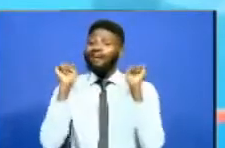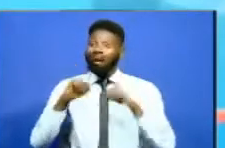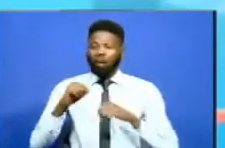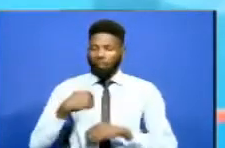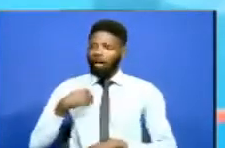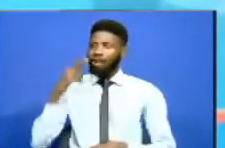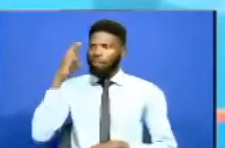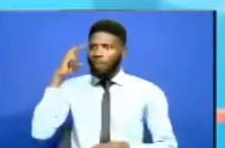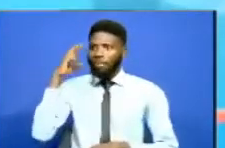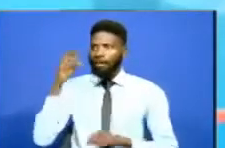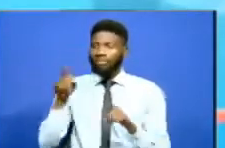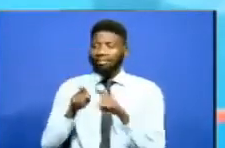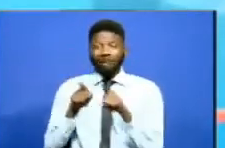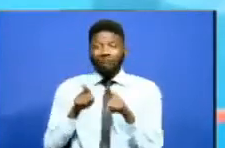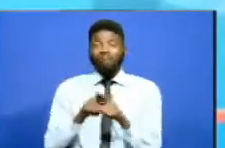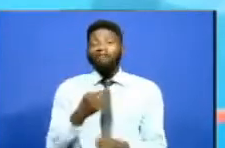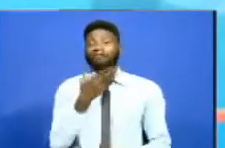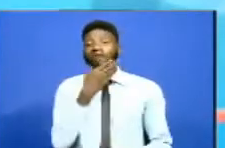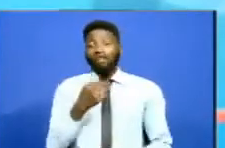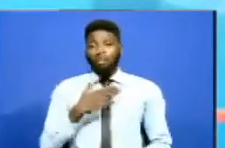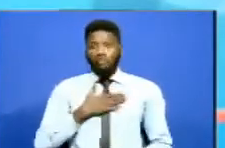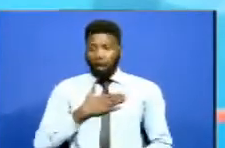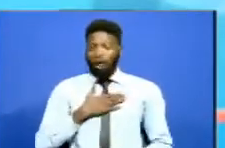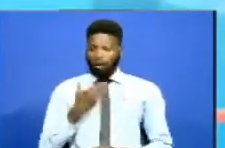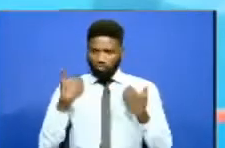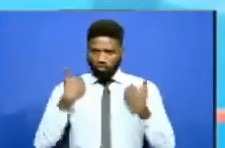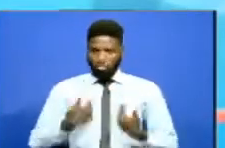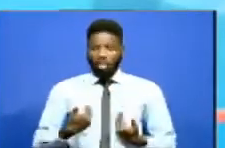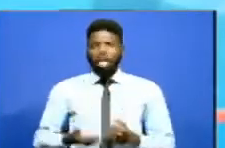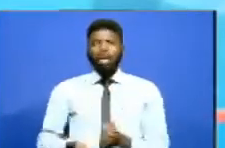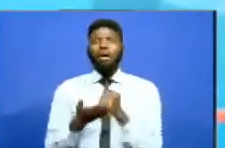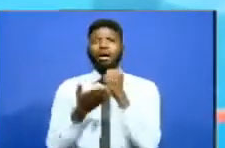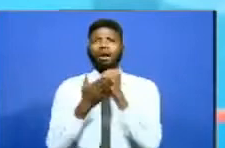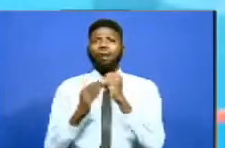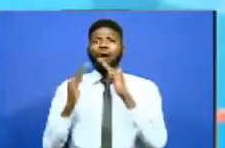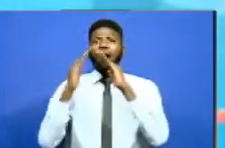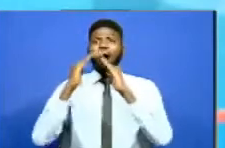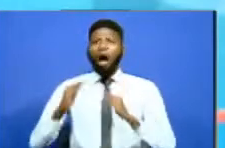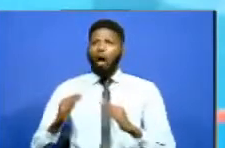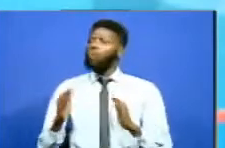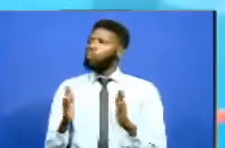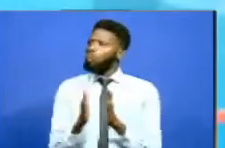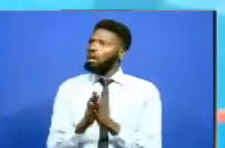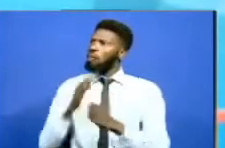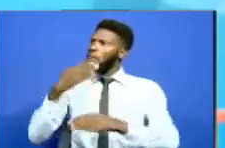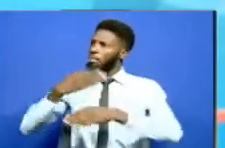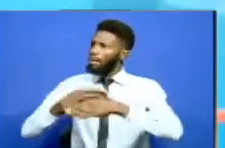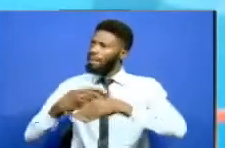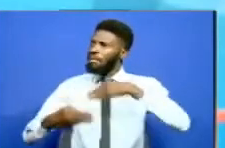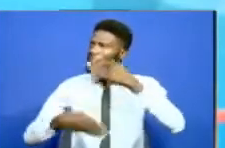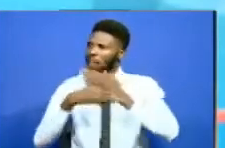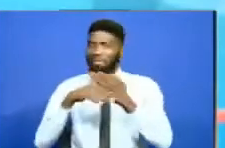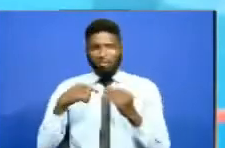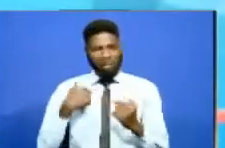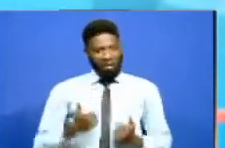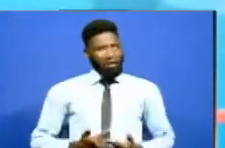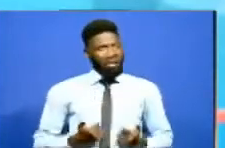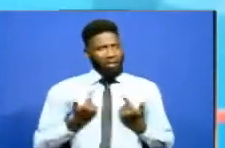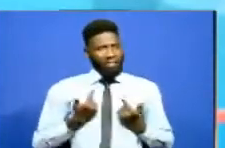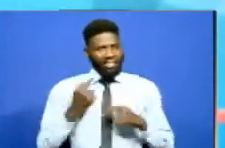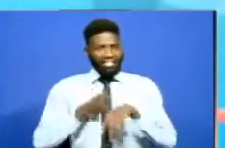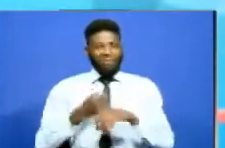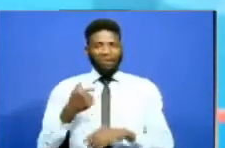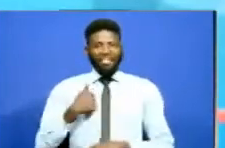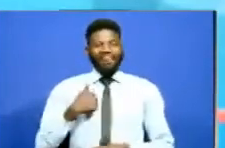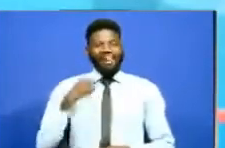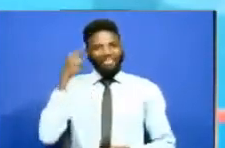even helping my father to construct like a small house where I lived when I thought I was a grown-up